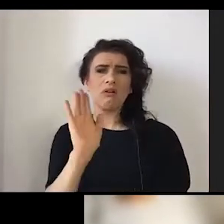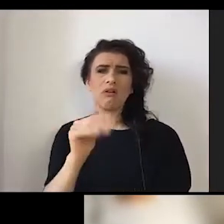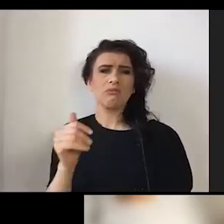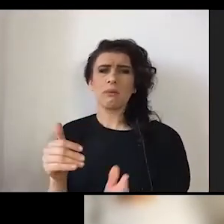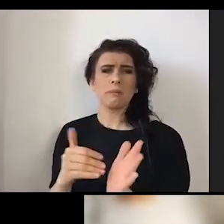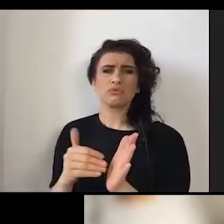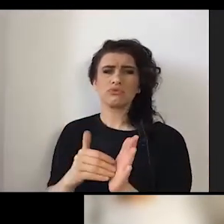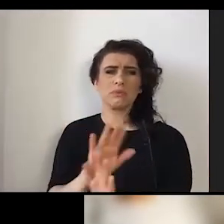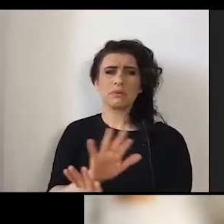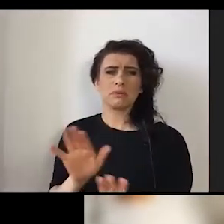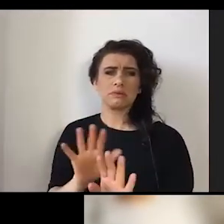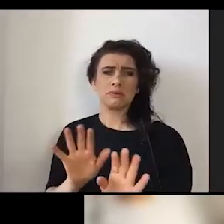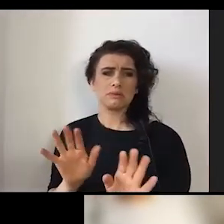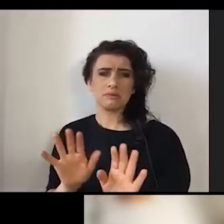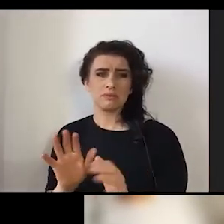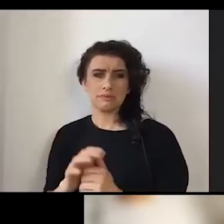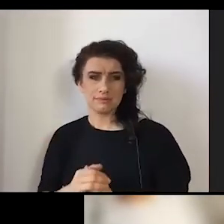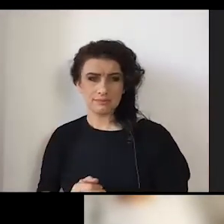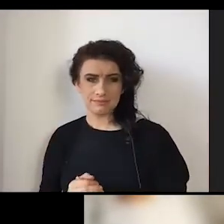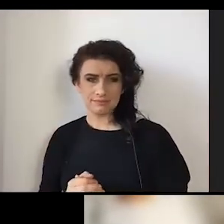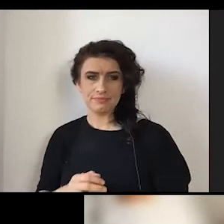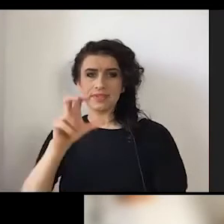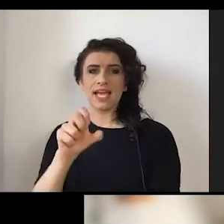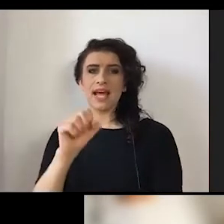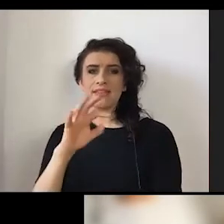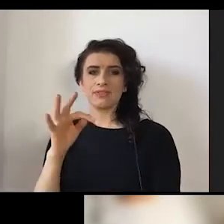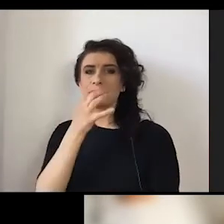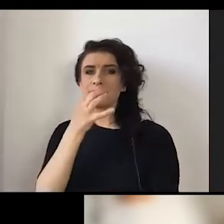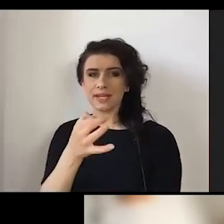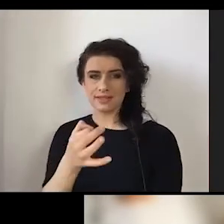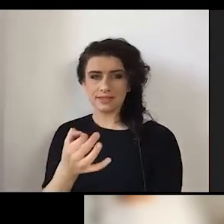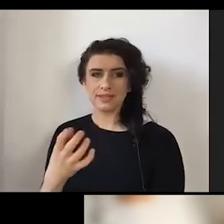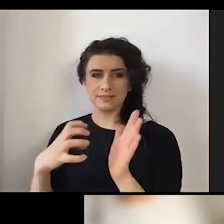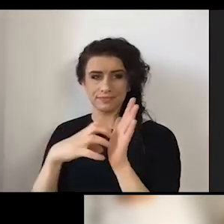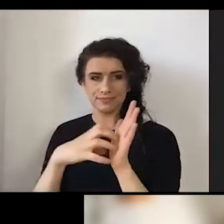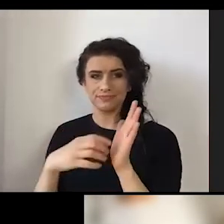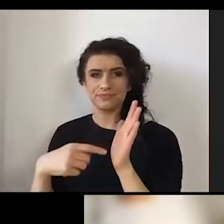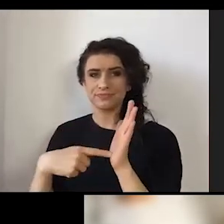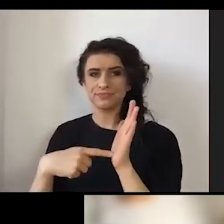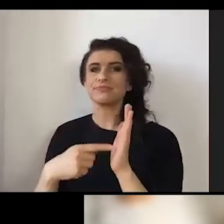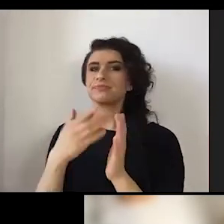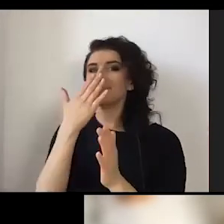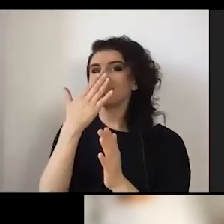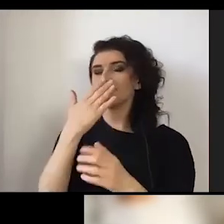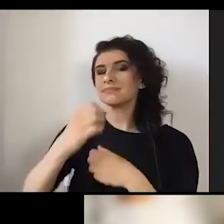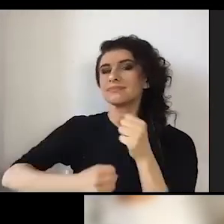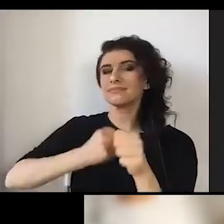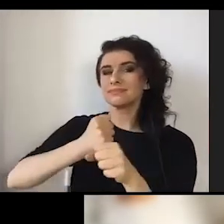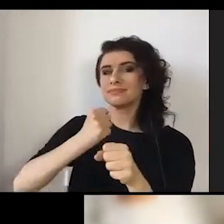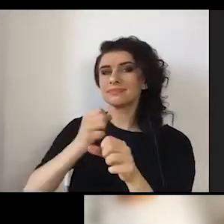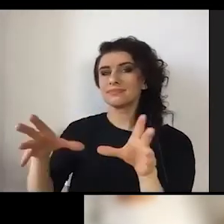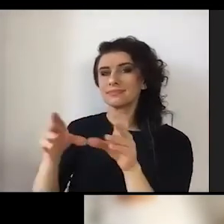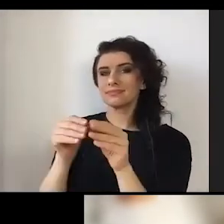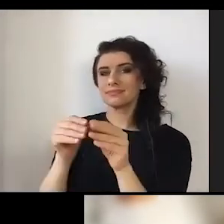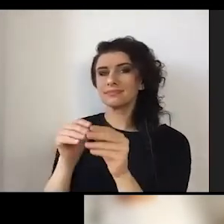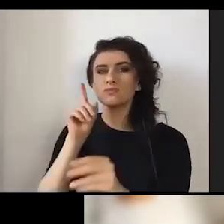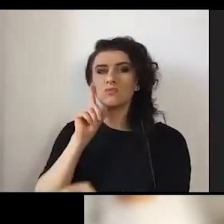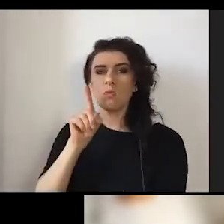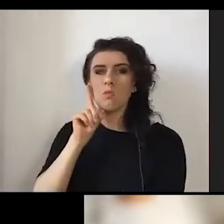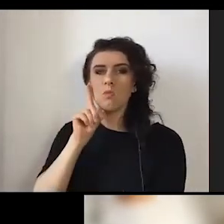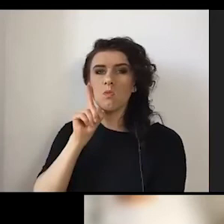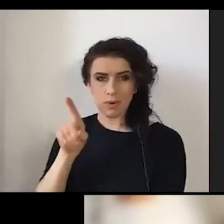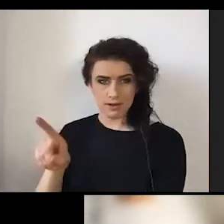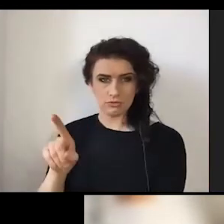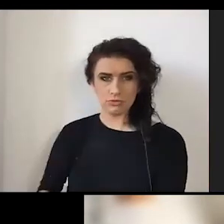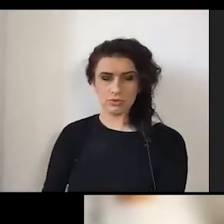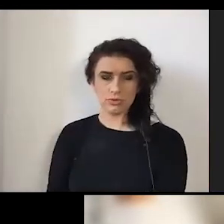chat: why and how did you start involving men in your work, and what challenges do you face in this work